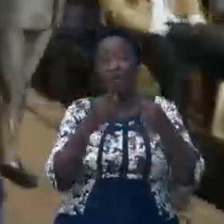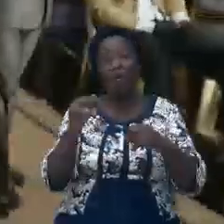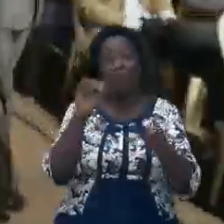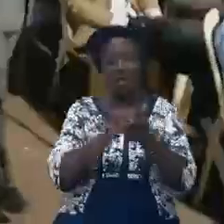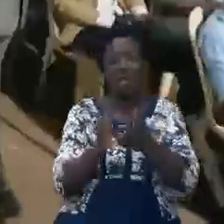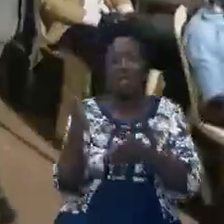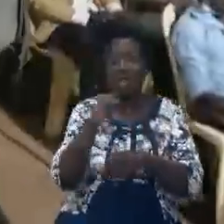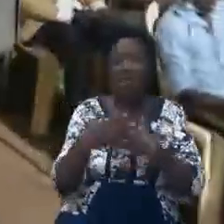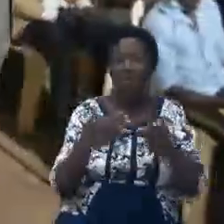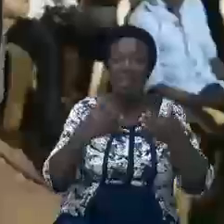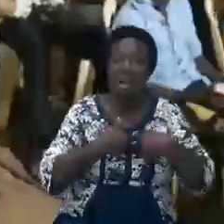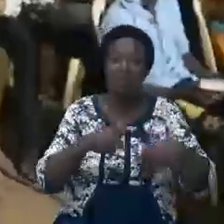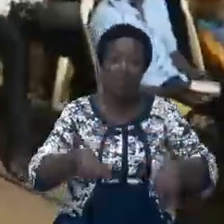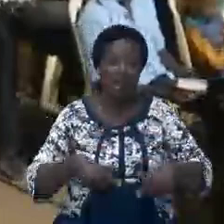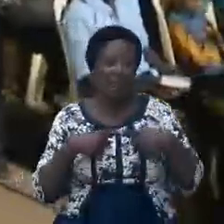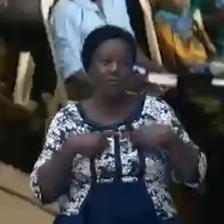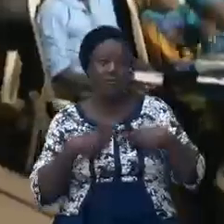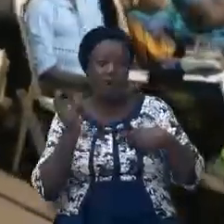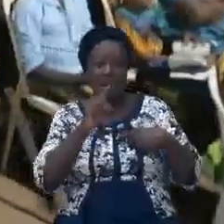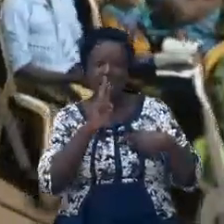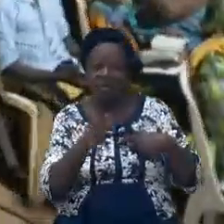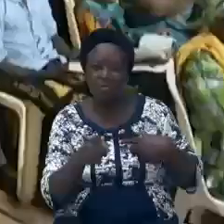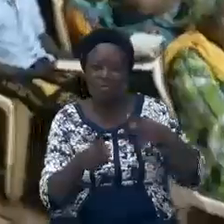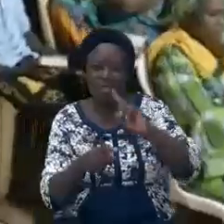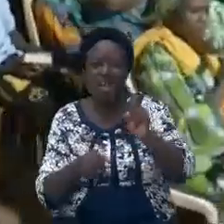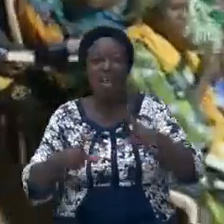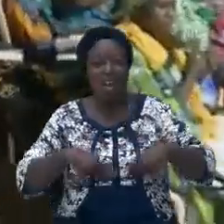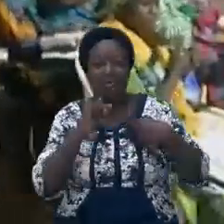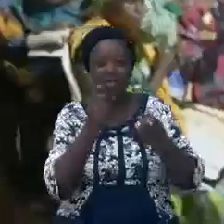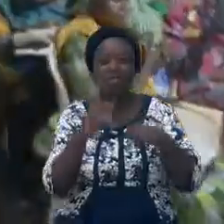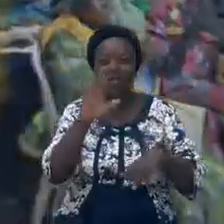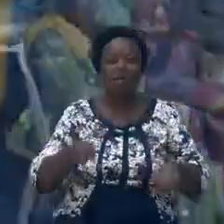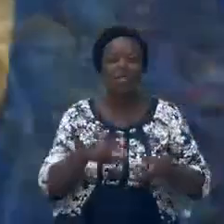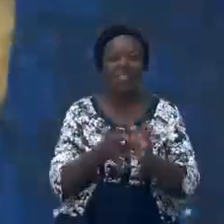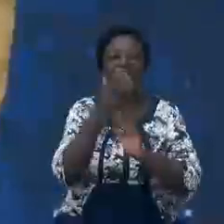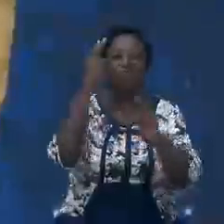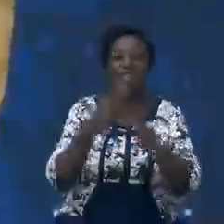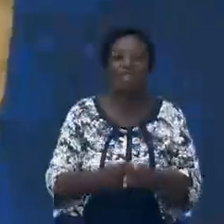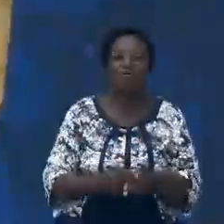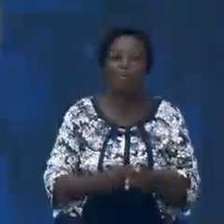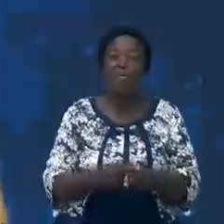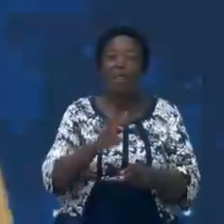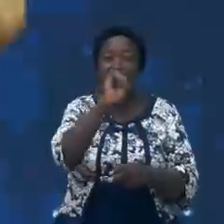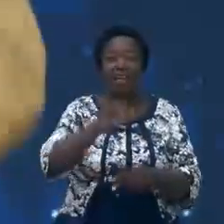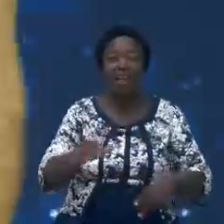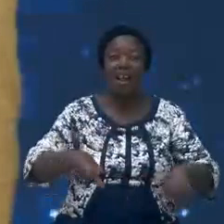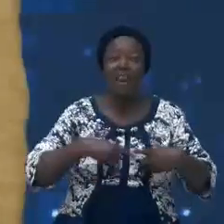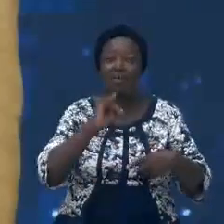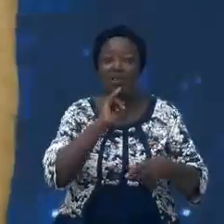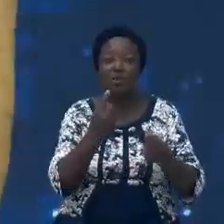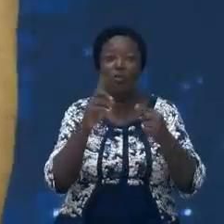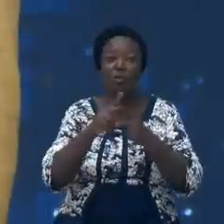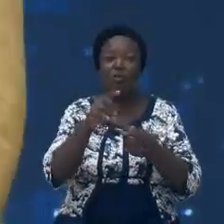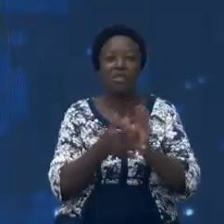come that they might have life. Life, where are you? Life is coming your